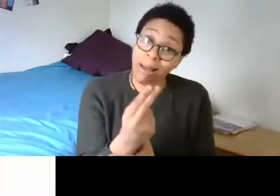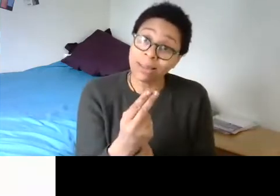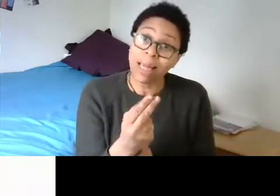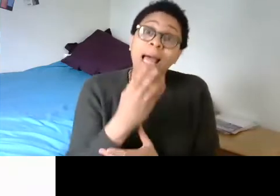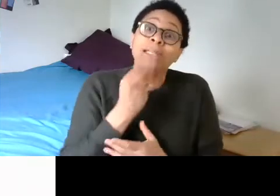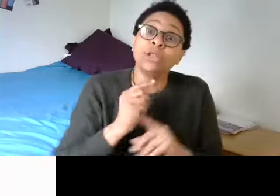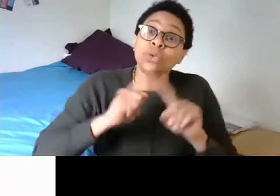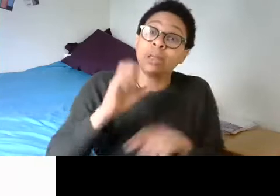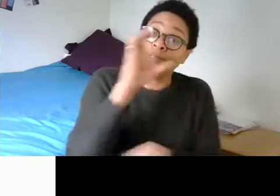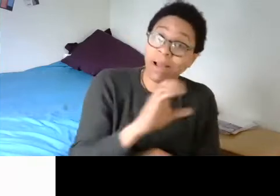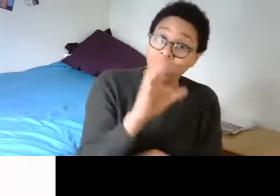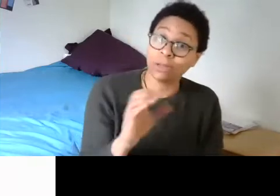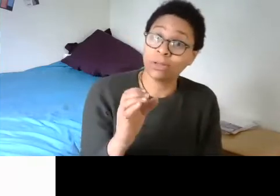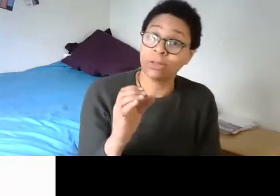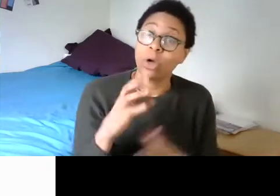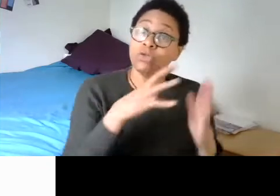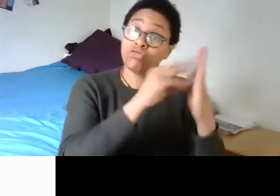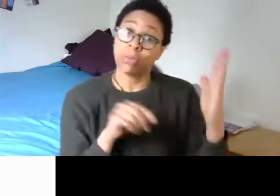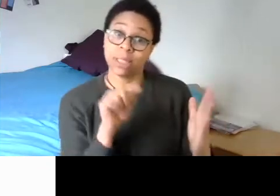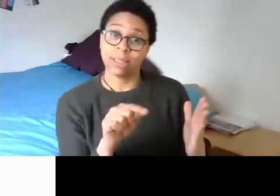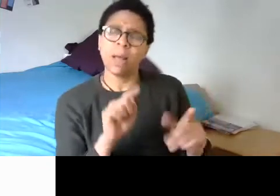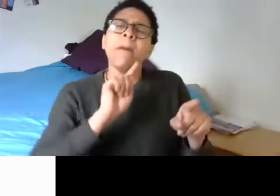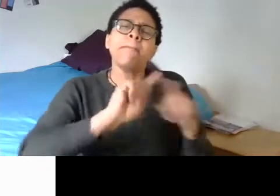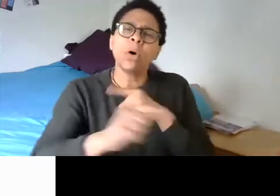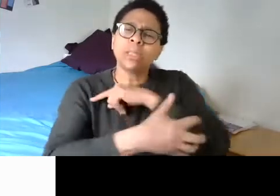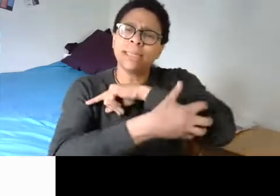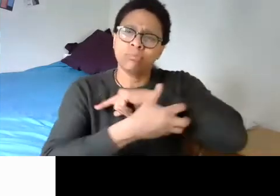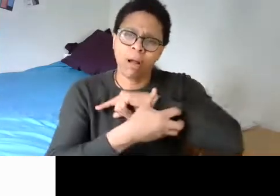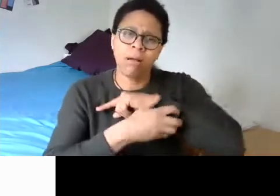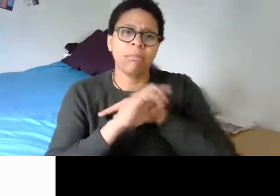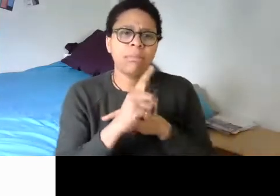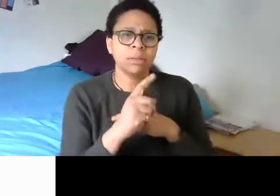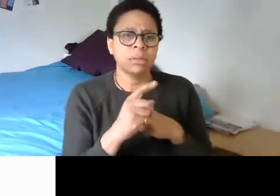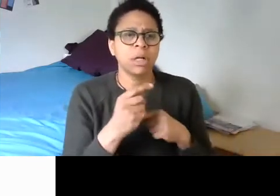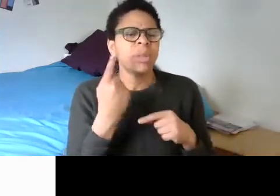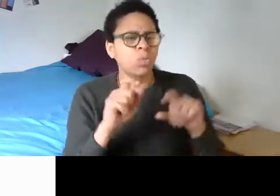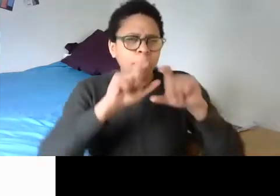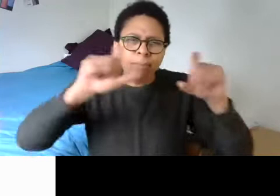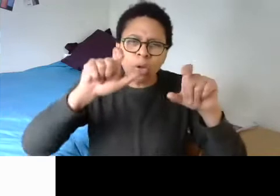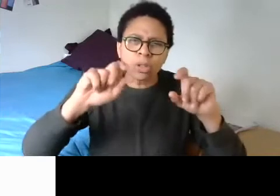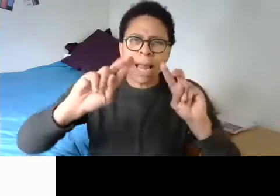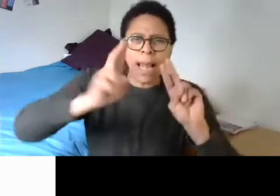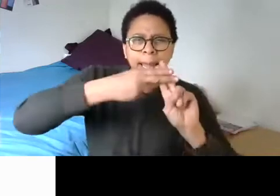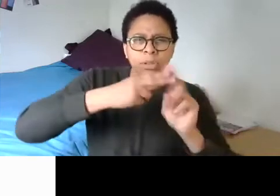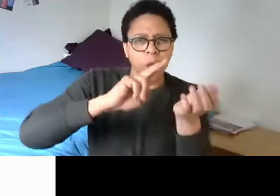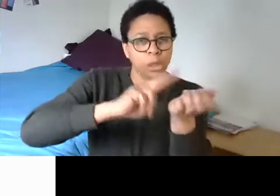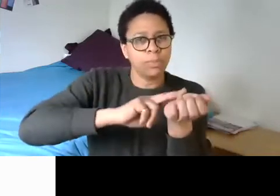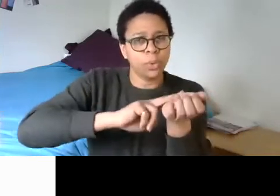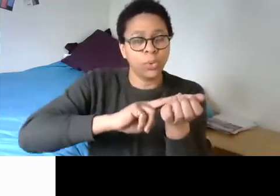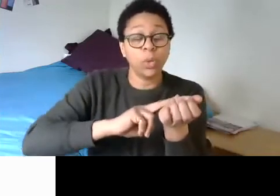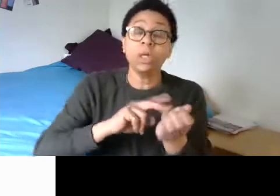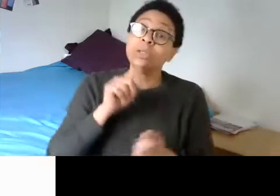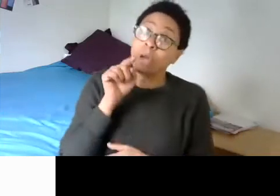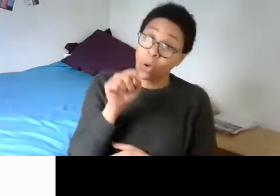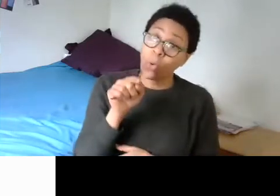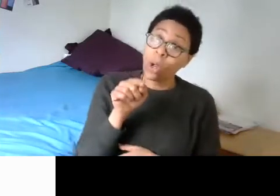mosses, mostly brown, although there is a purple-coloured box in the middle labelled as prune. As a book owner, you would want the boxes to be